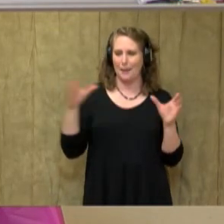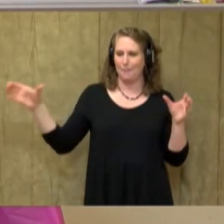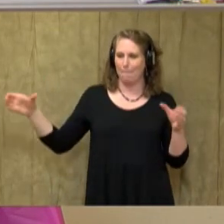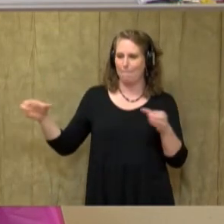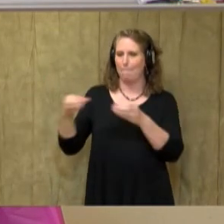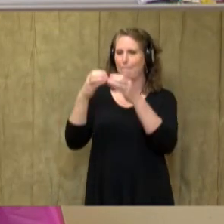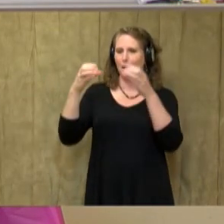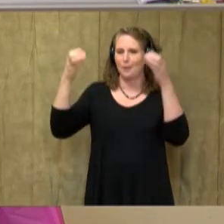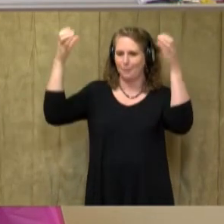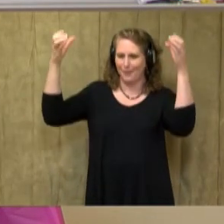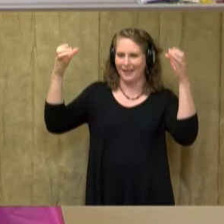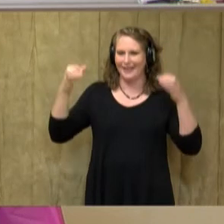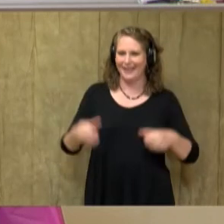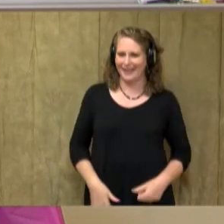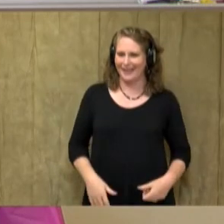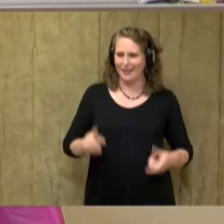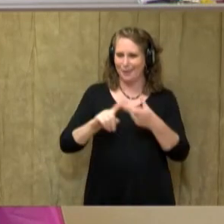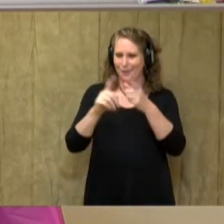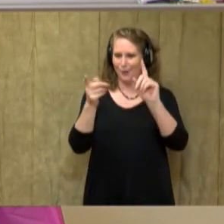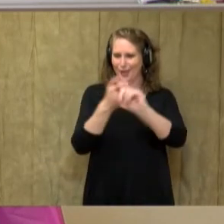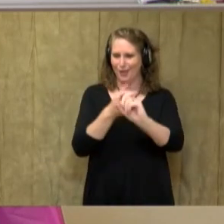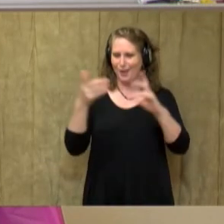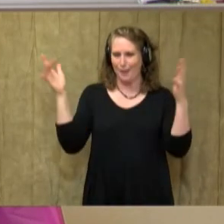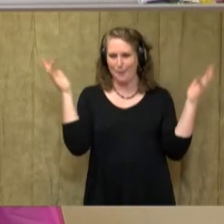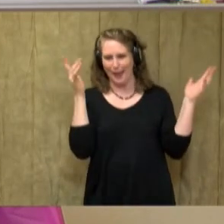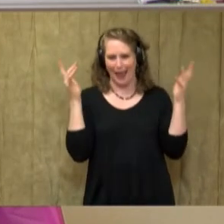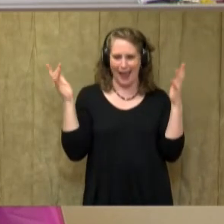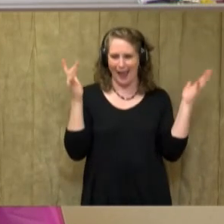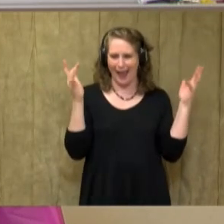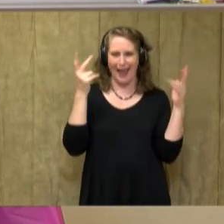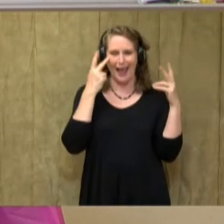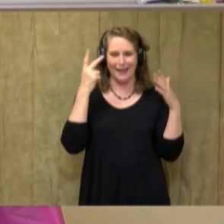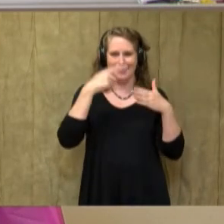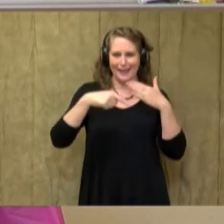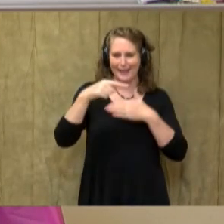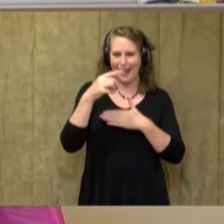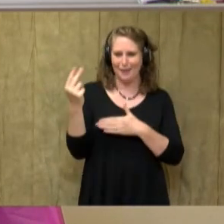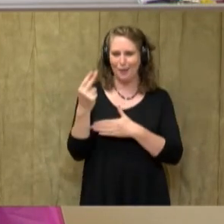cupcake cheers to friendship, all right? Yay! I'll see y'all on